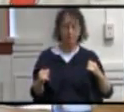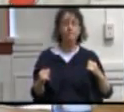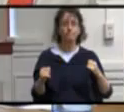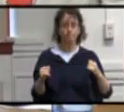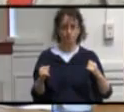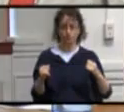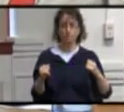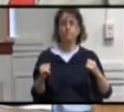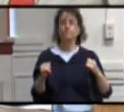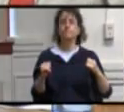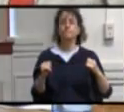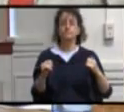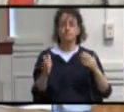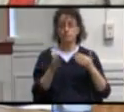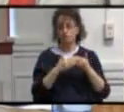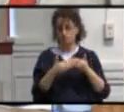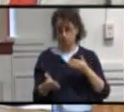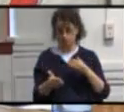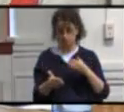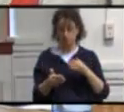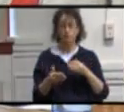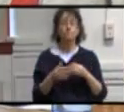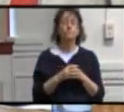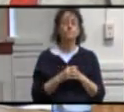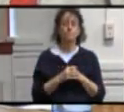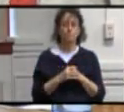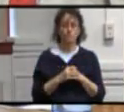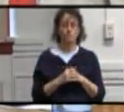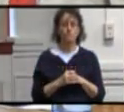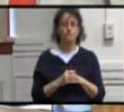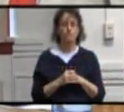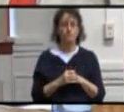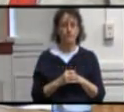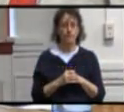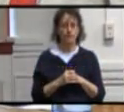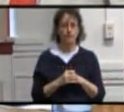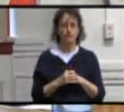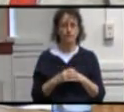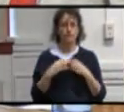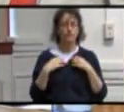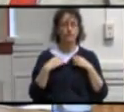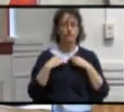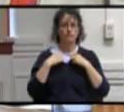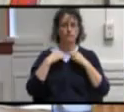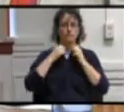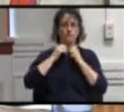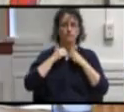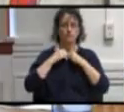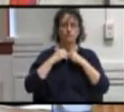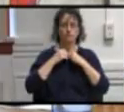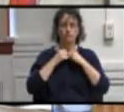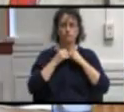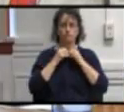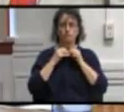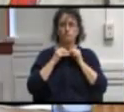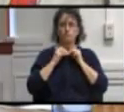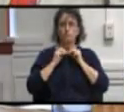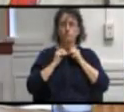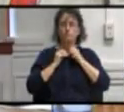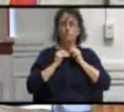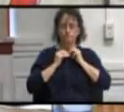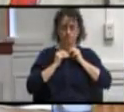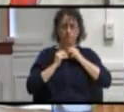closed, the select board held, if I'm counting correctly, 10 or 11